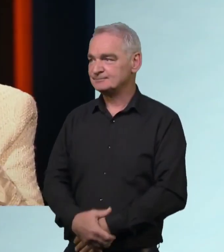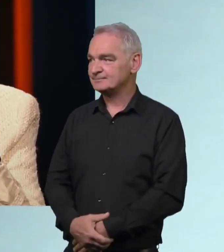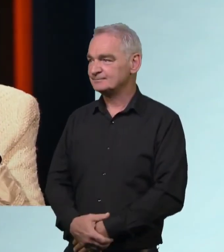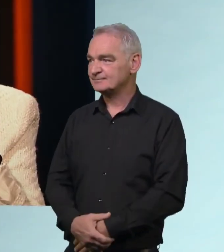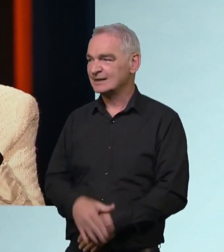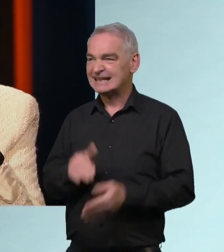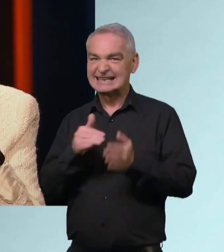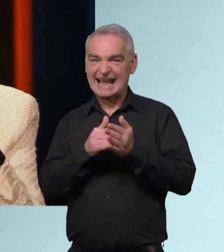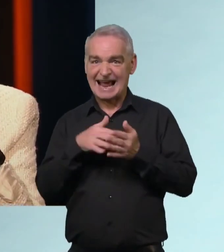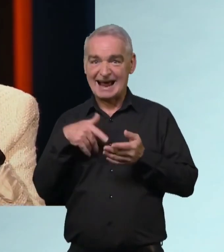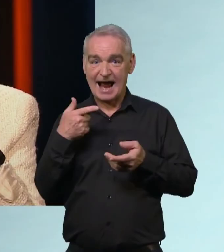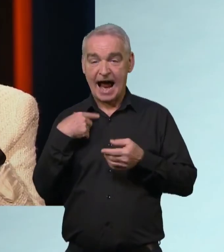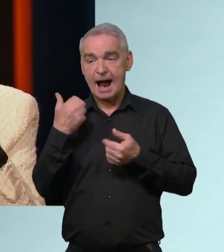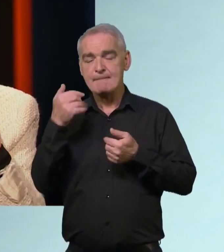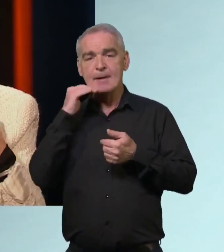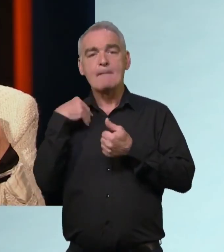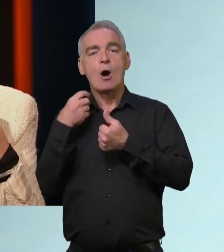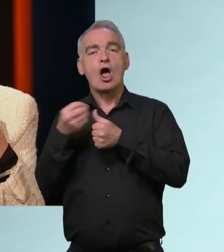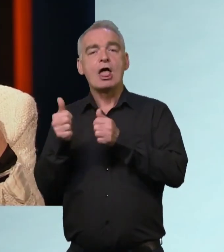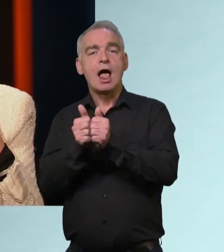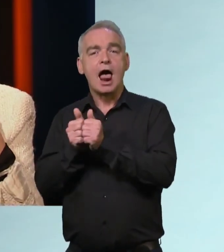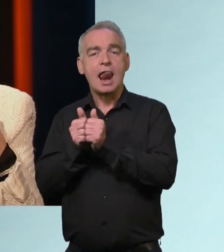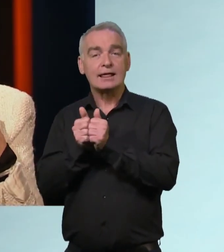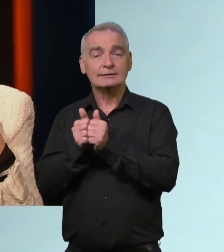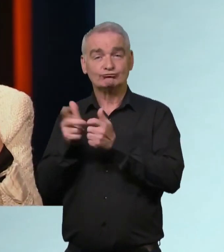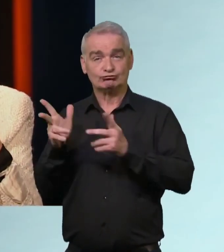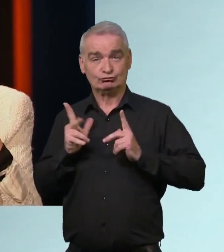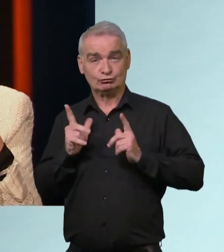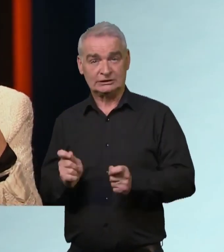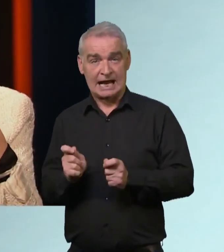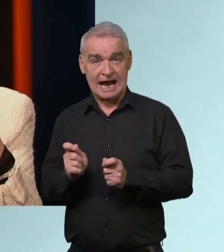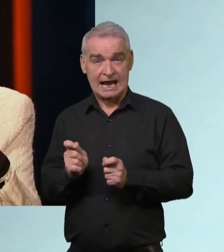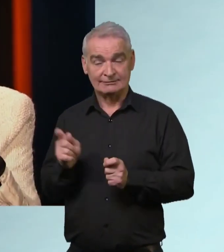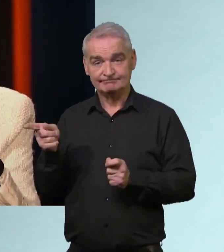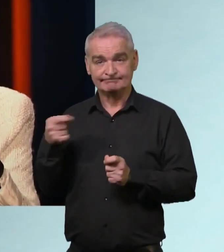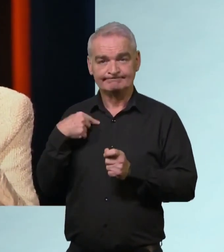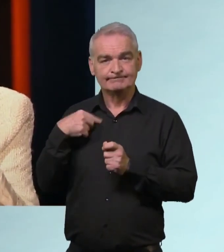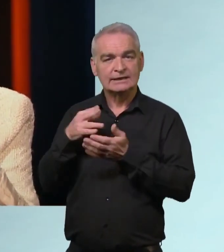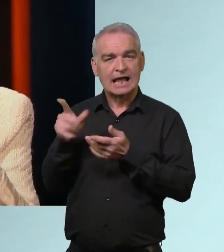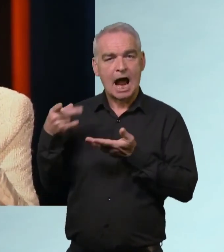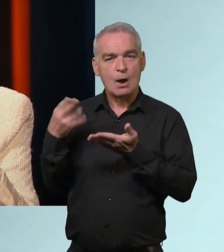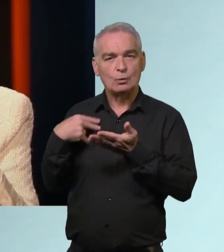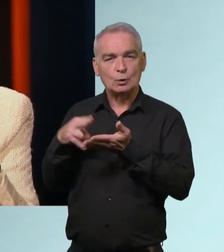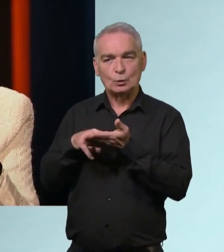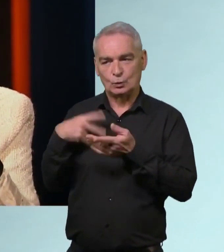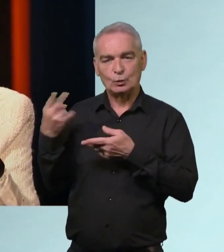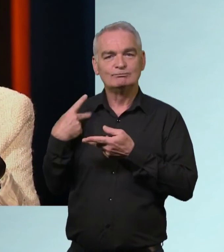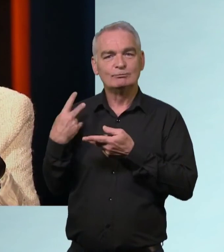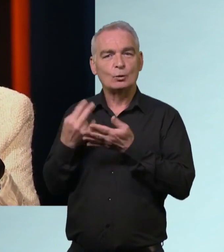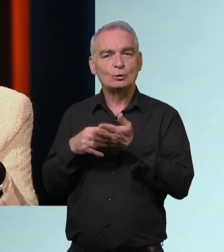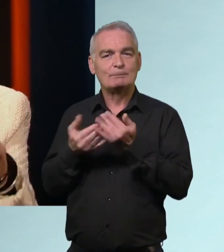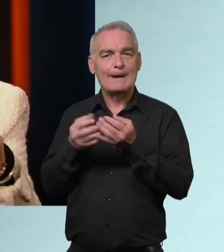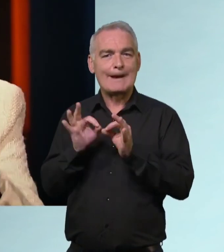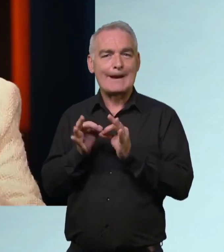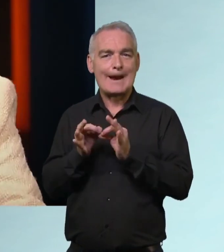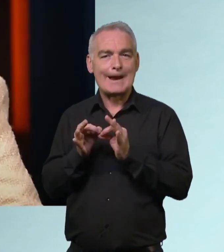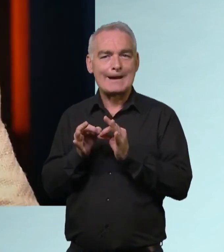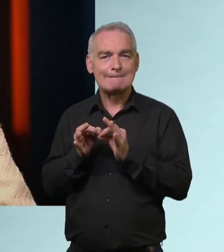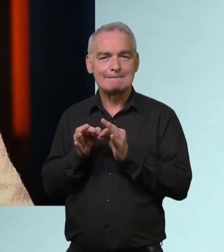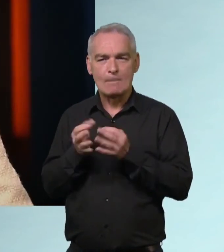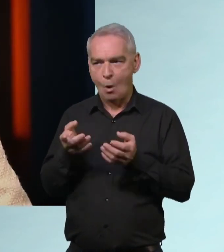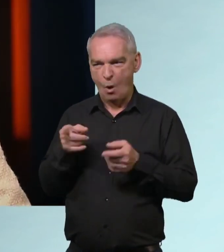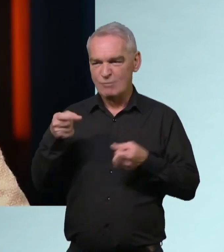other colleague, when he's just retired as well, but that's what we used to do. But he used to play the game was, that'd be